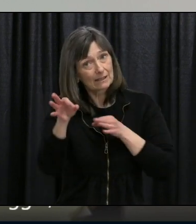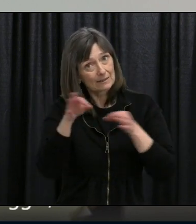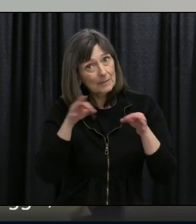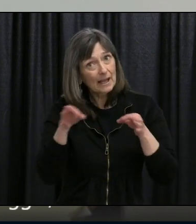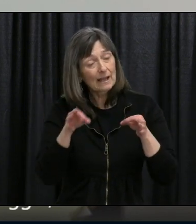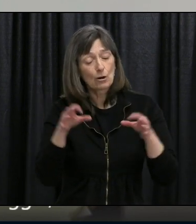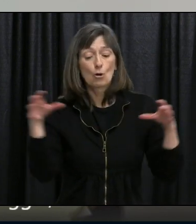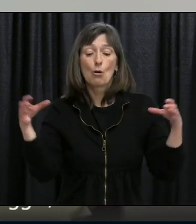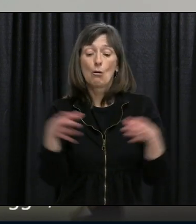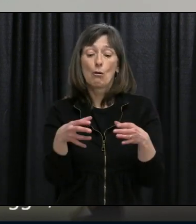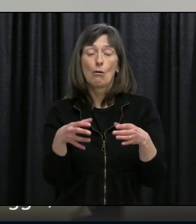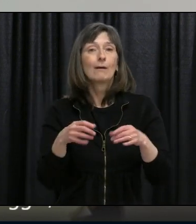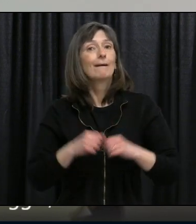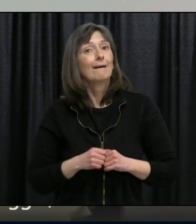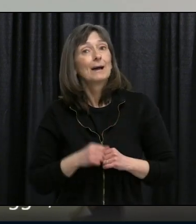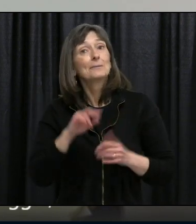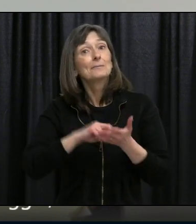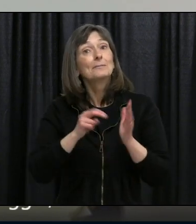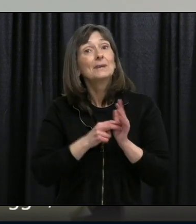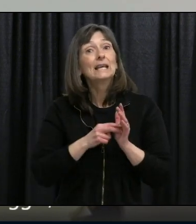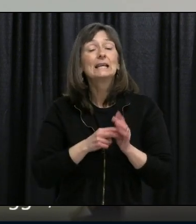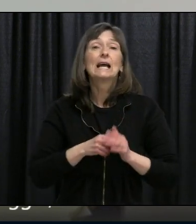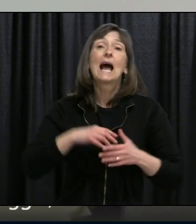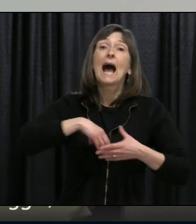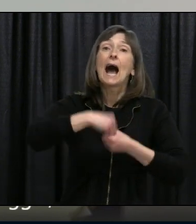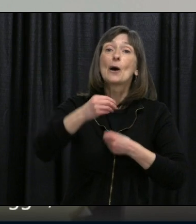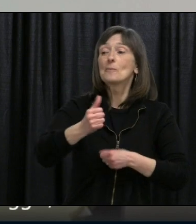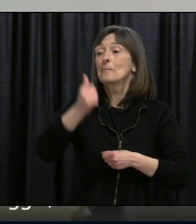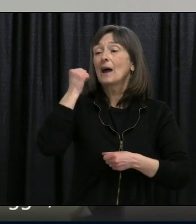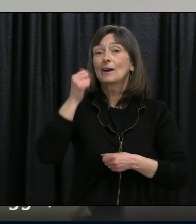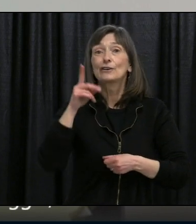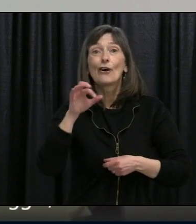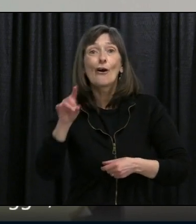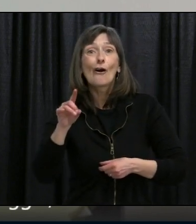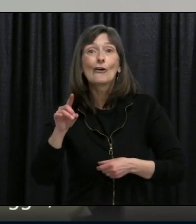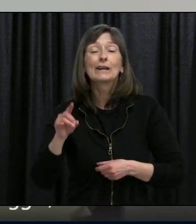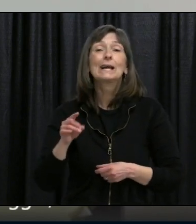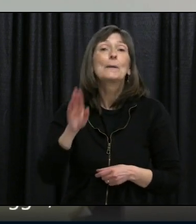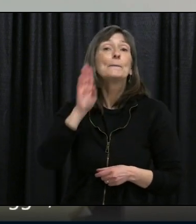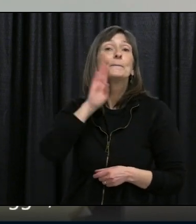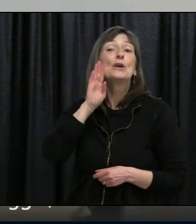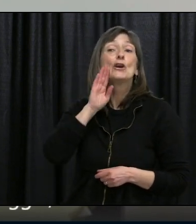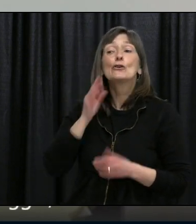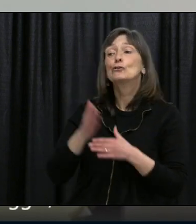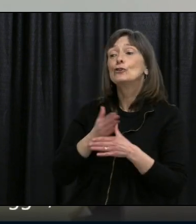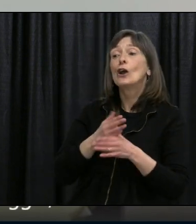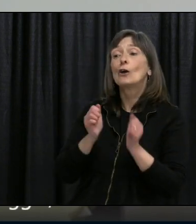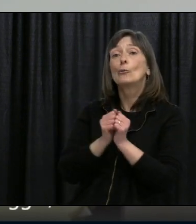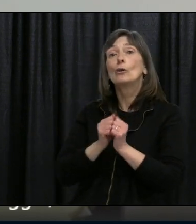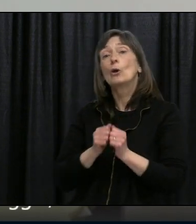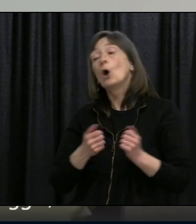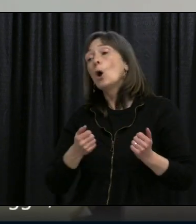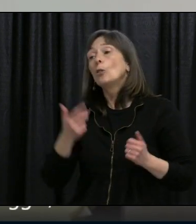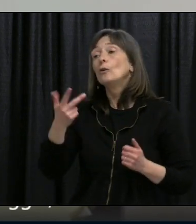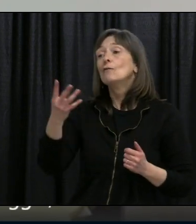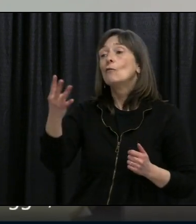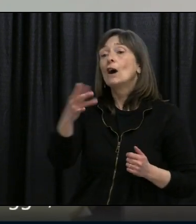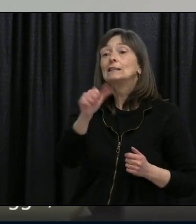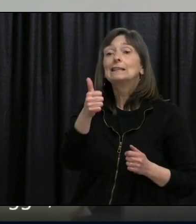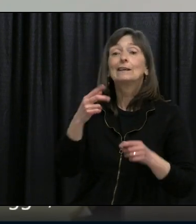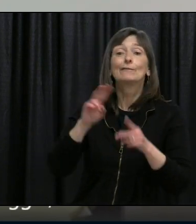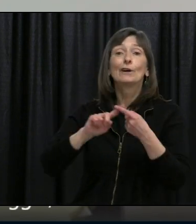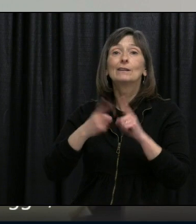beer on a patio or in a shed with a group of however many people who are from outside your bubble. So